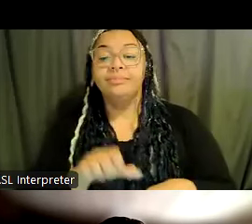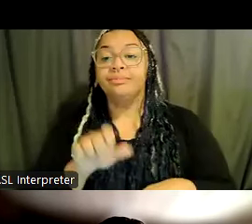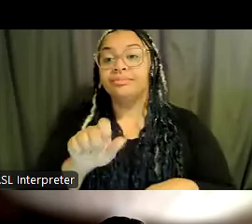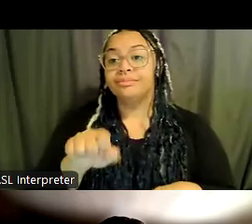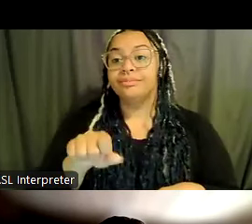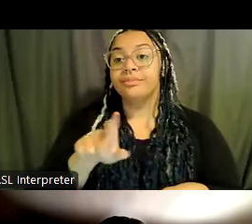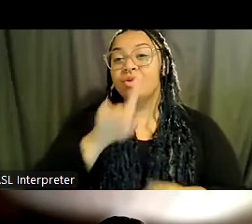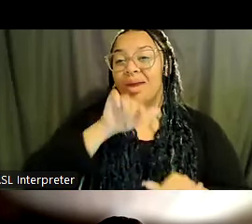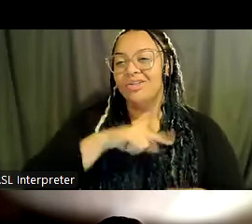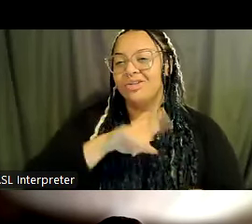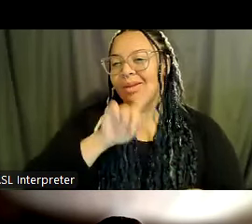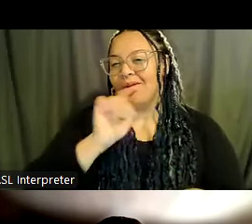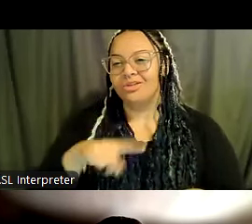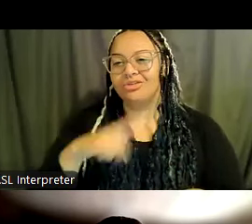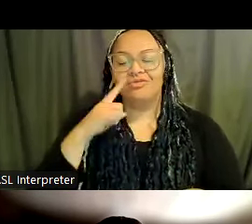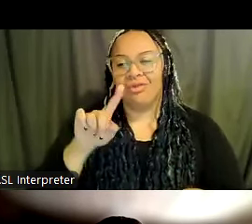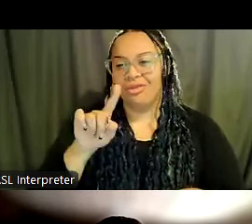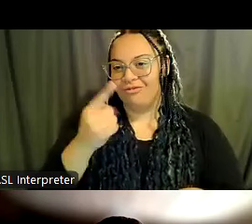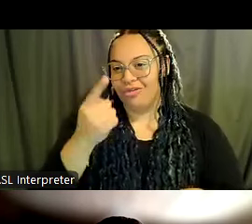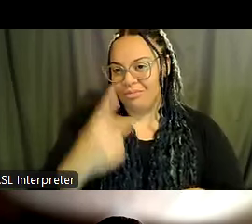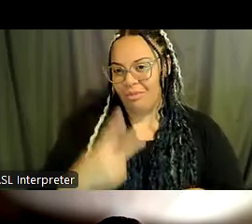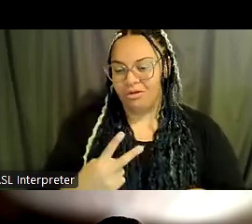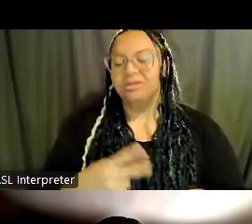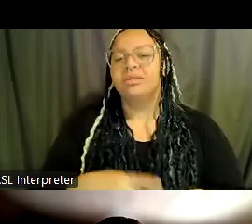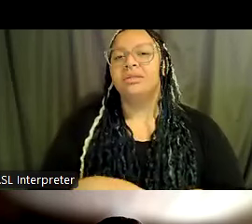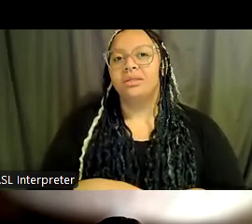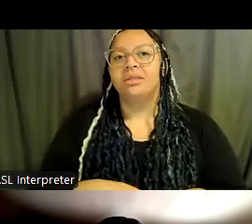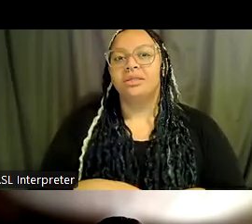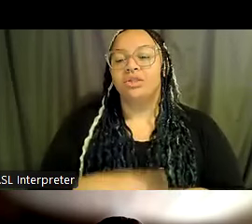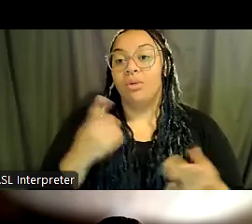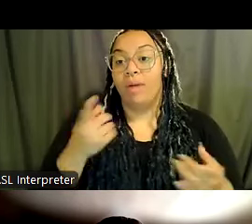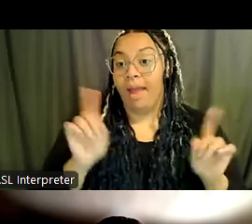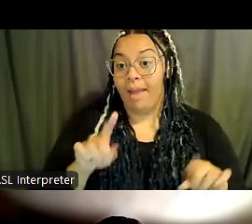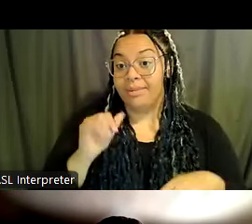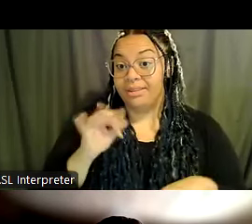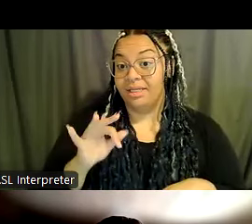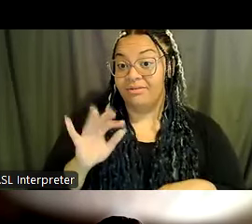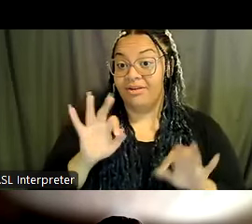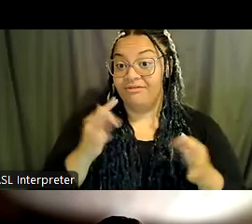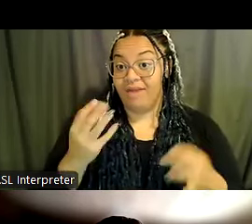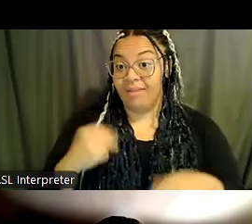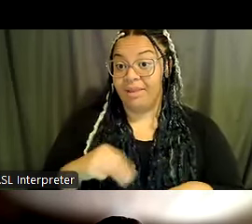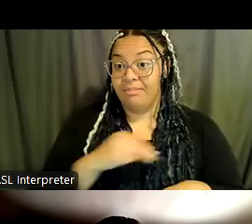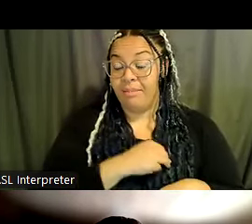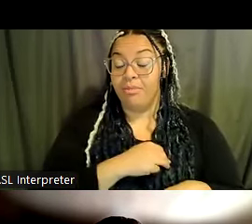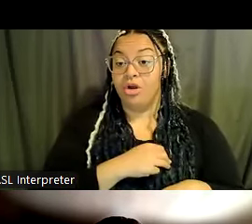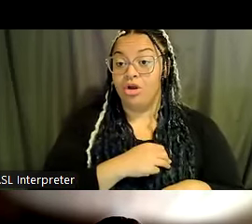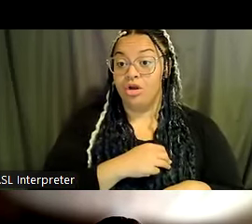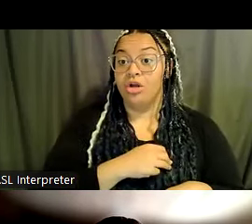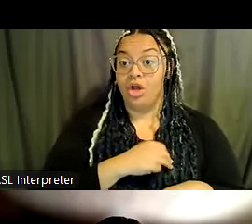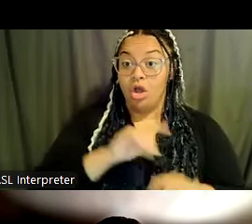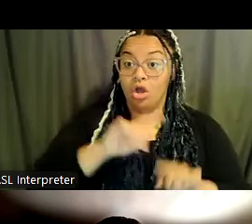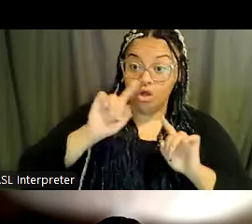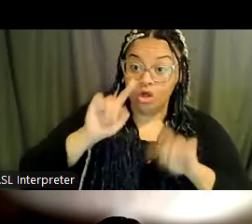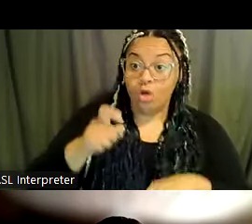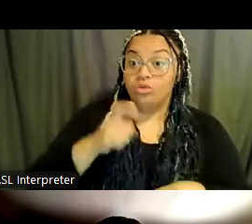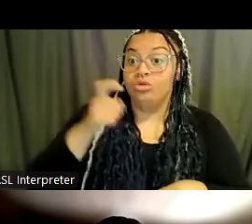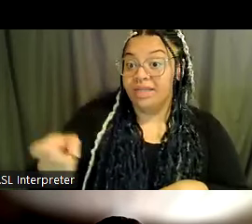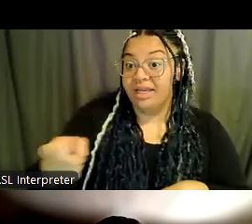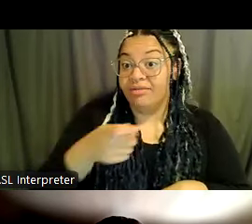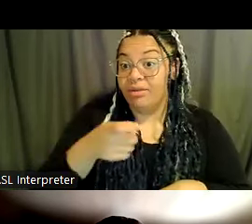of answered my question for the first part. So what happens if the family member takes the gun to a friend or